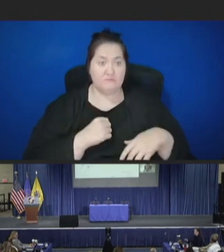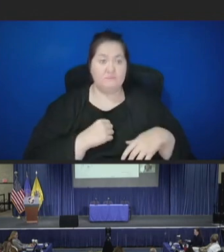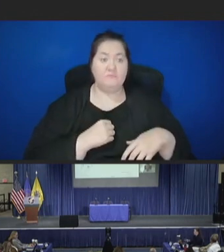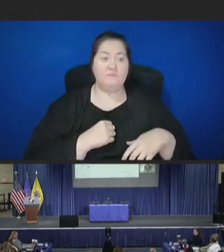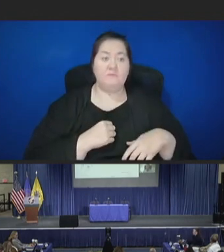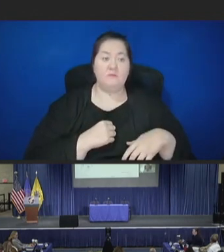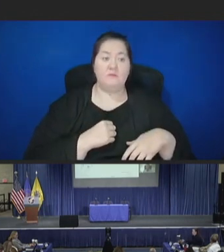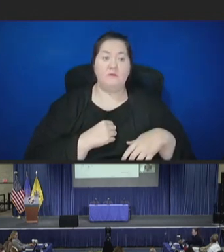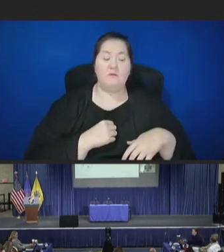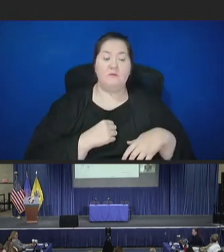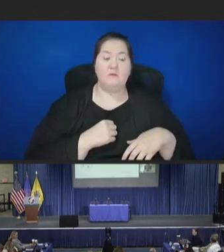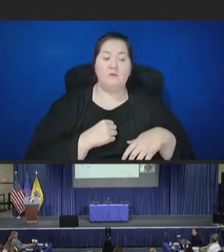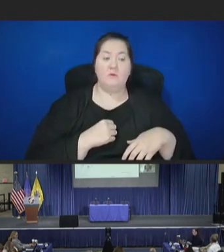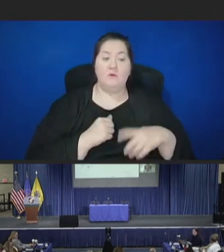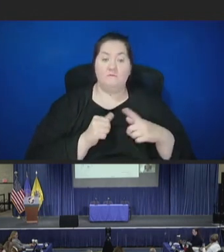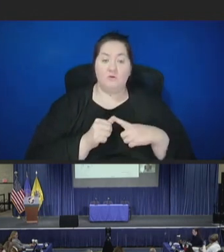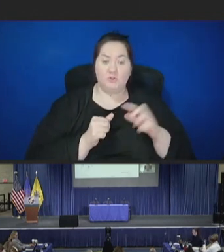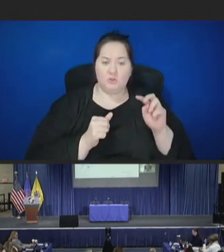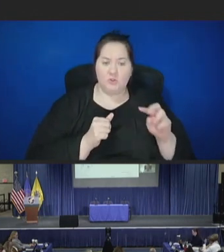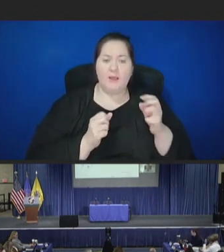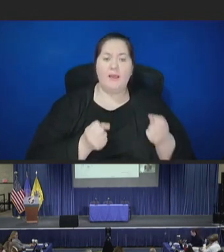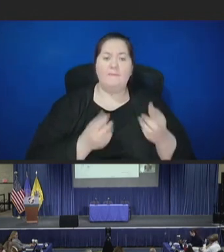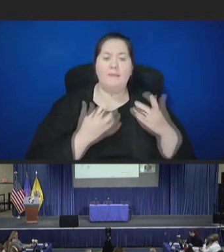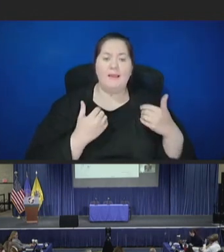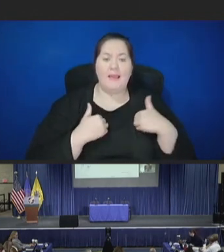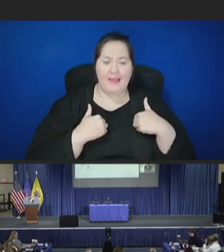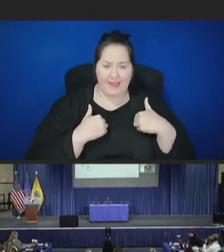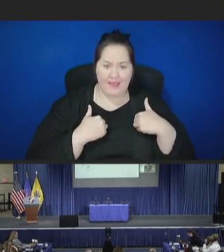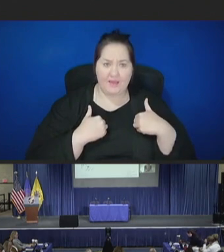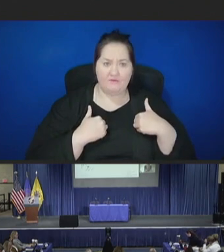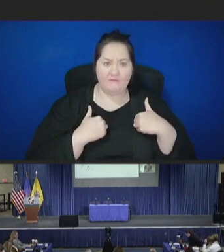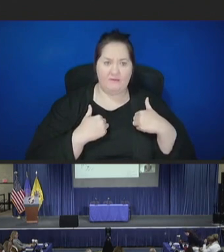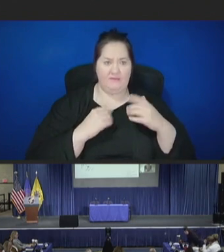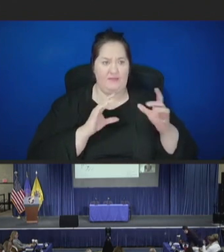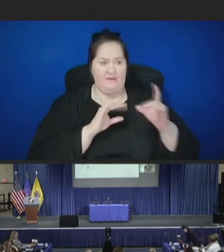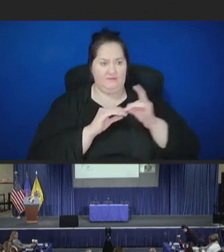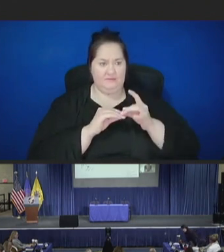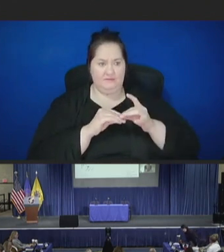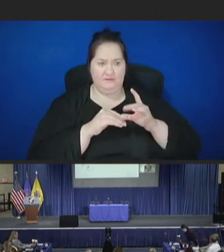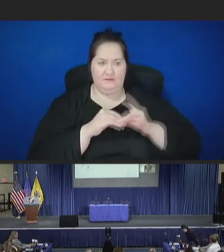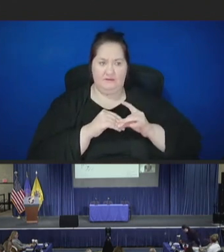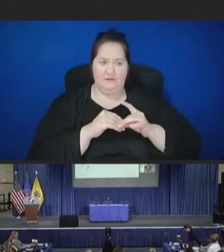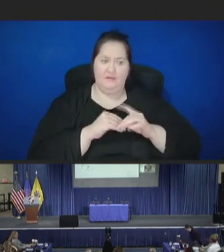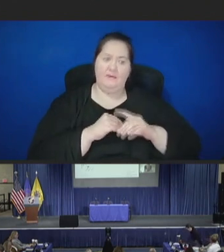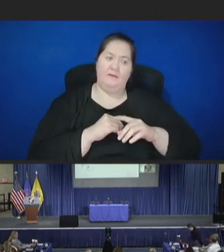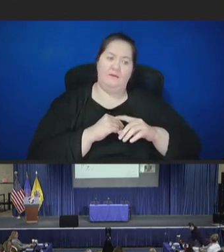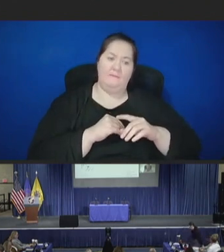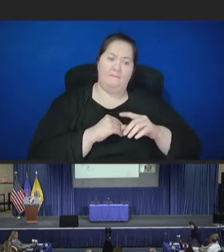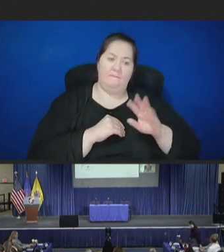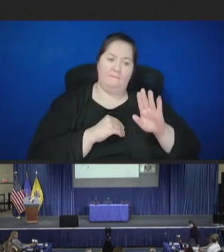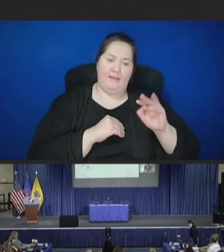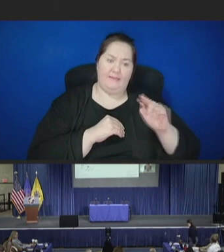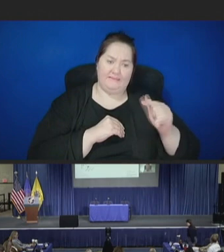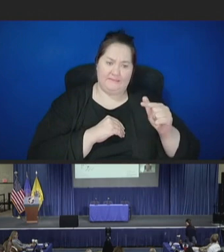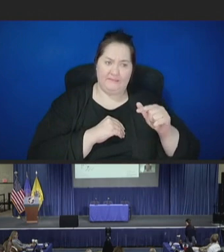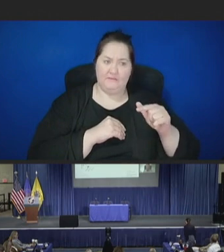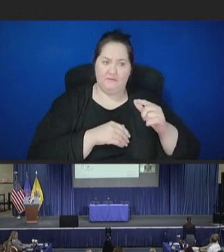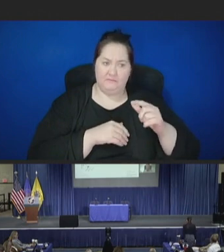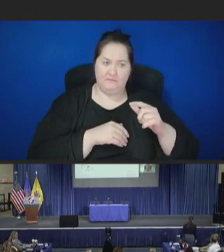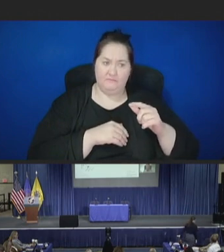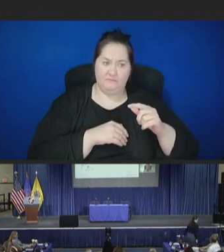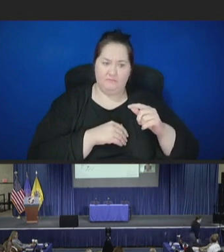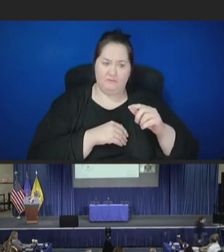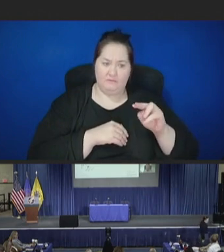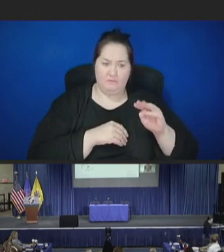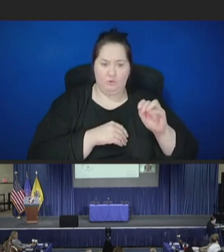that, well, the first thing they looked at is how many have this 10E8 binding motif? And normally in this